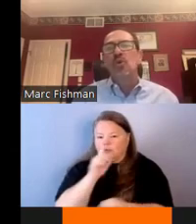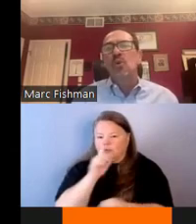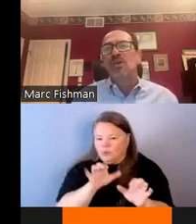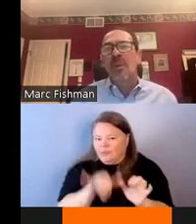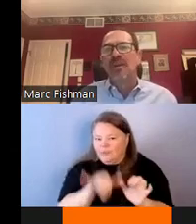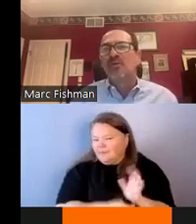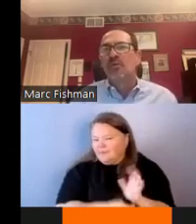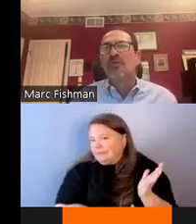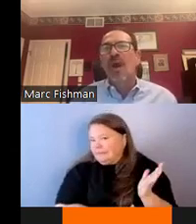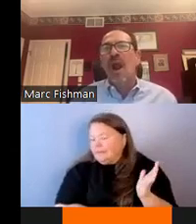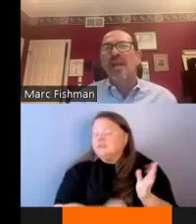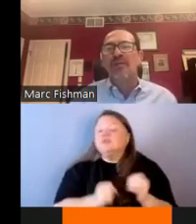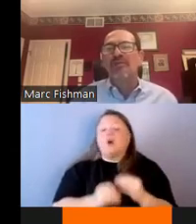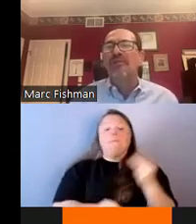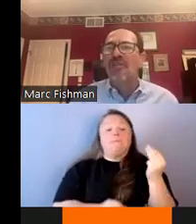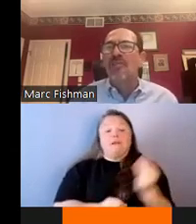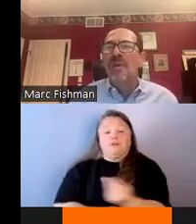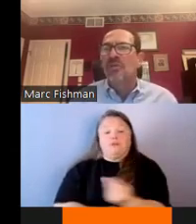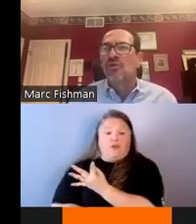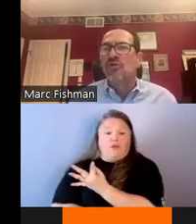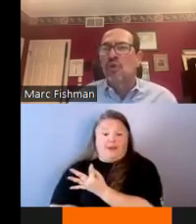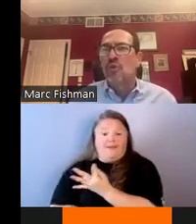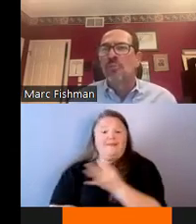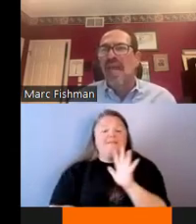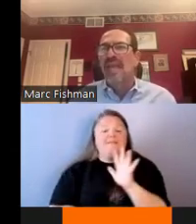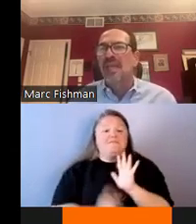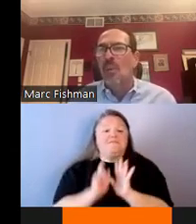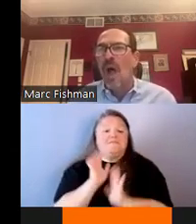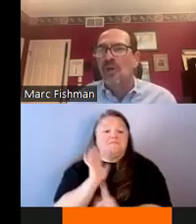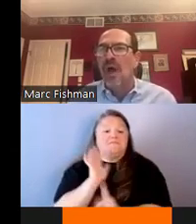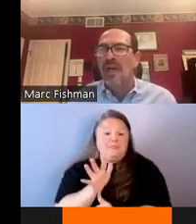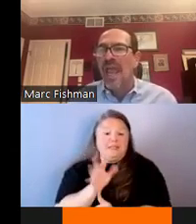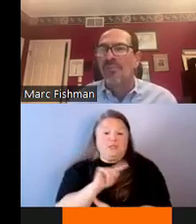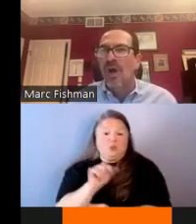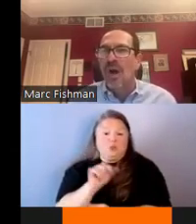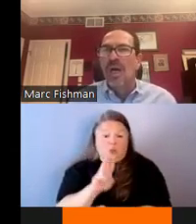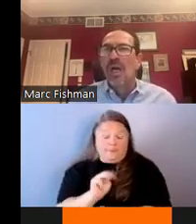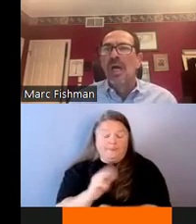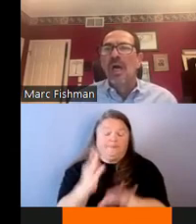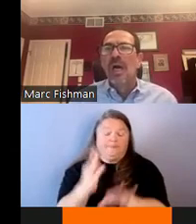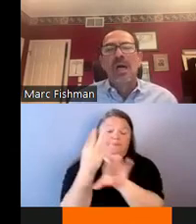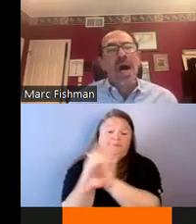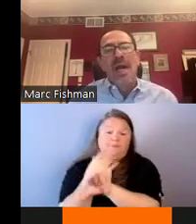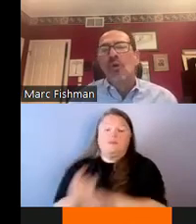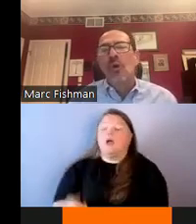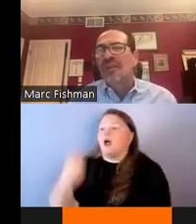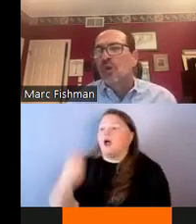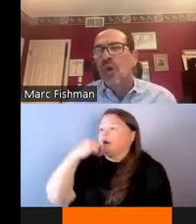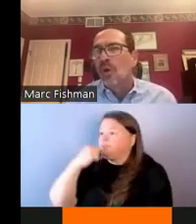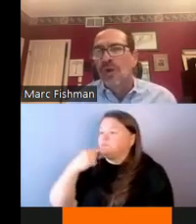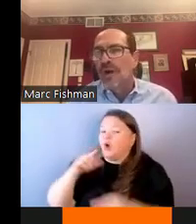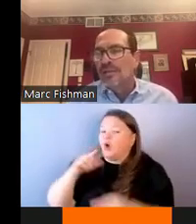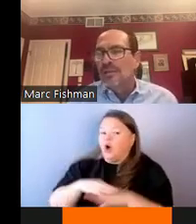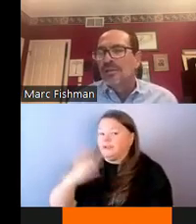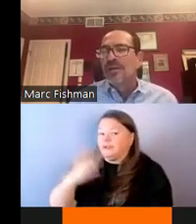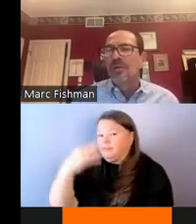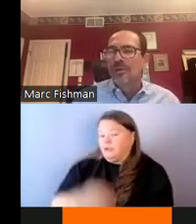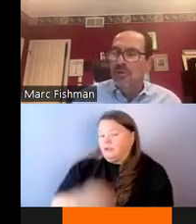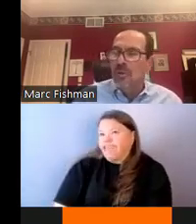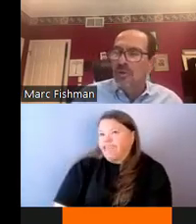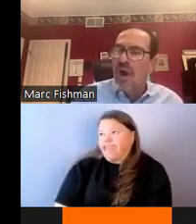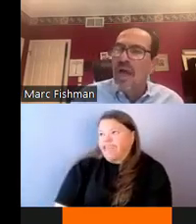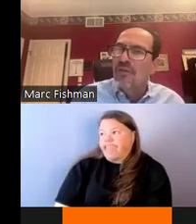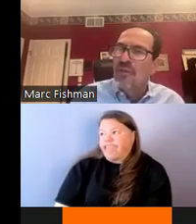we're trying to do is Monday through Friday, 5-minute Zoom, take it while you're on camera. I don't know if that's going to work or not, so